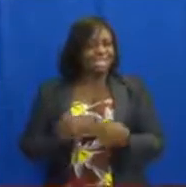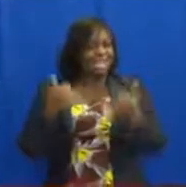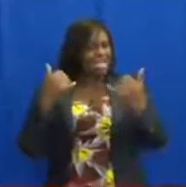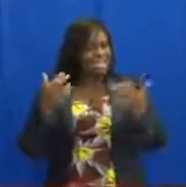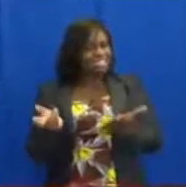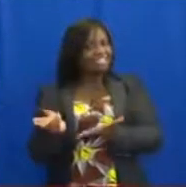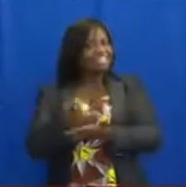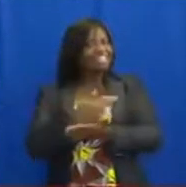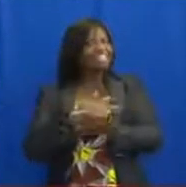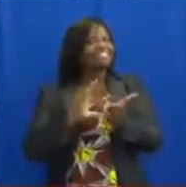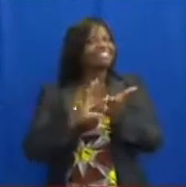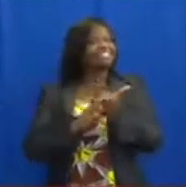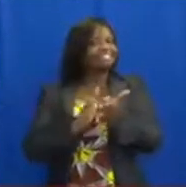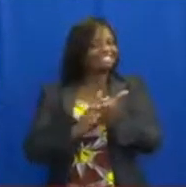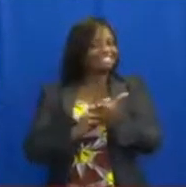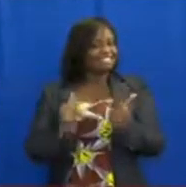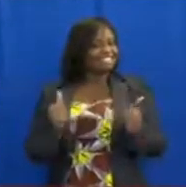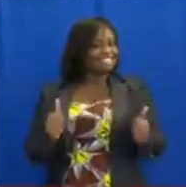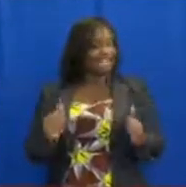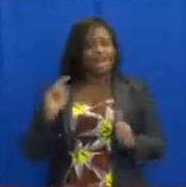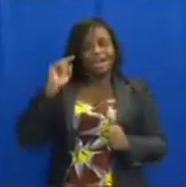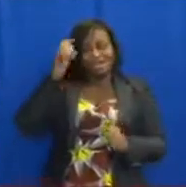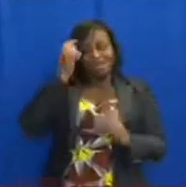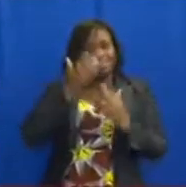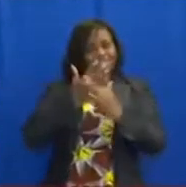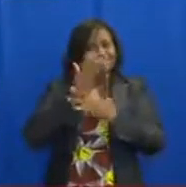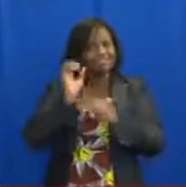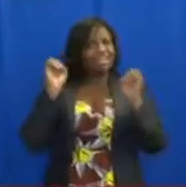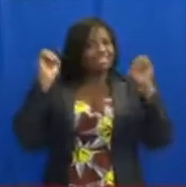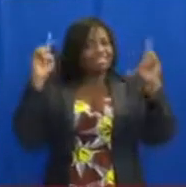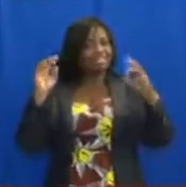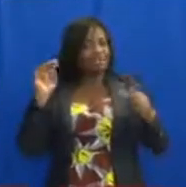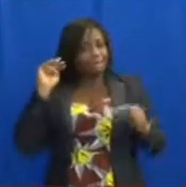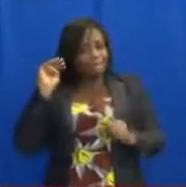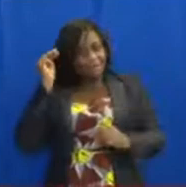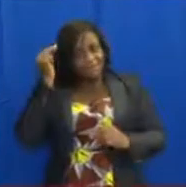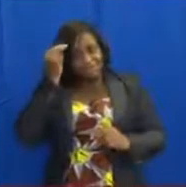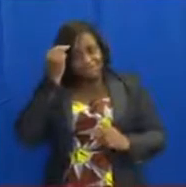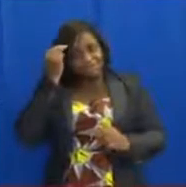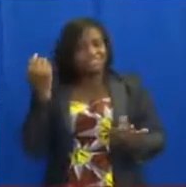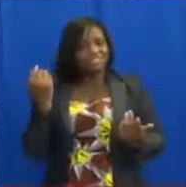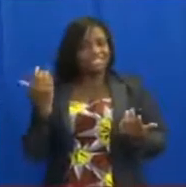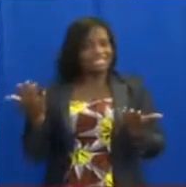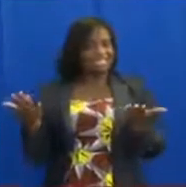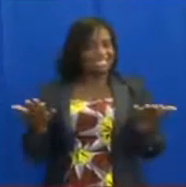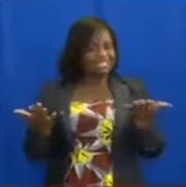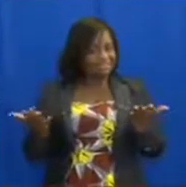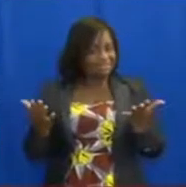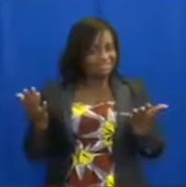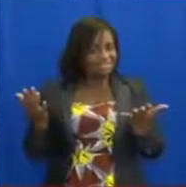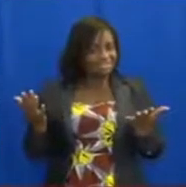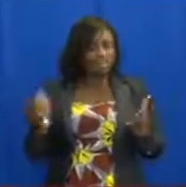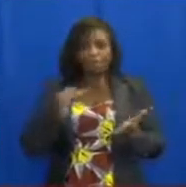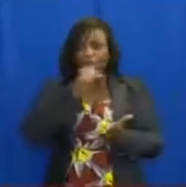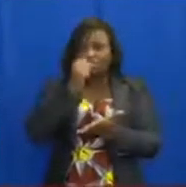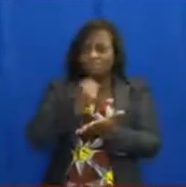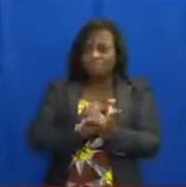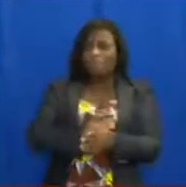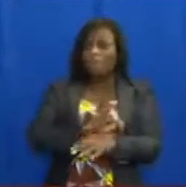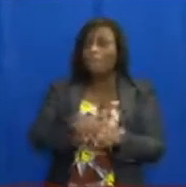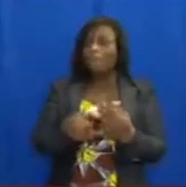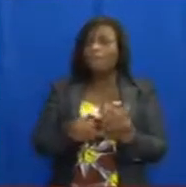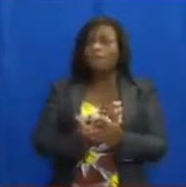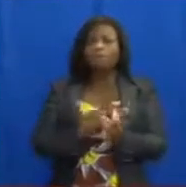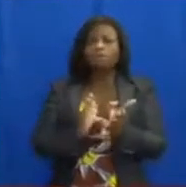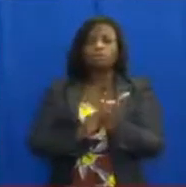Prior to their return to school, government through the Ministry of Education and the Ghana Education Service will ensure that